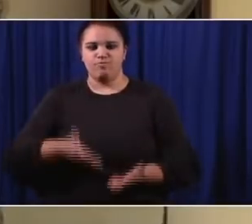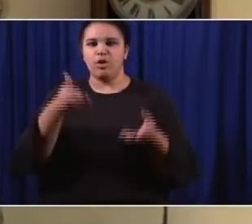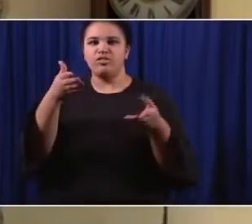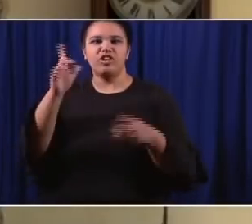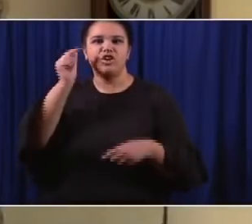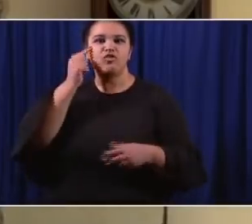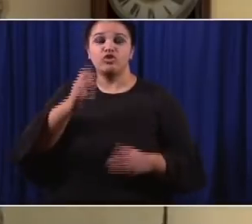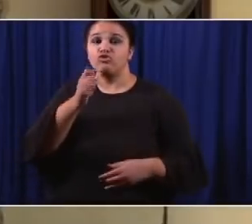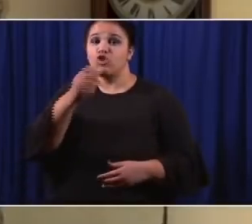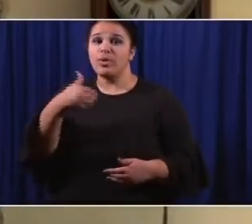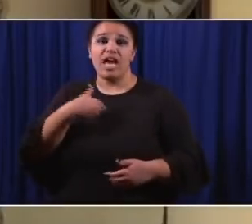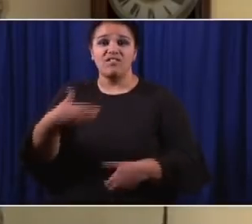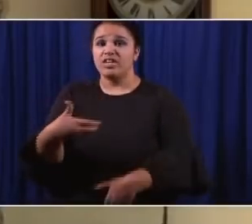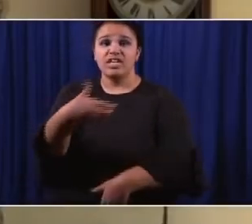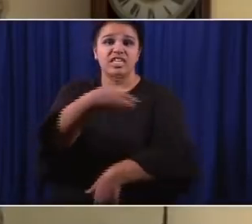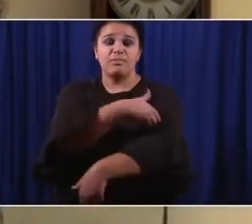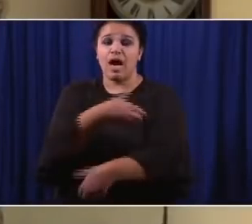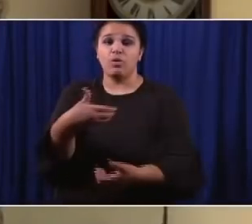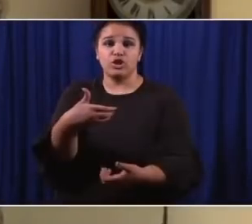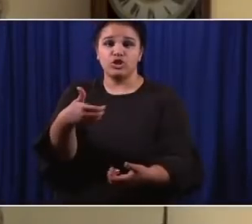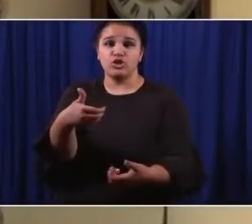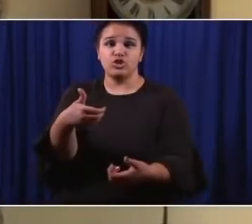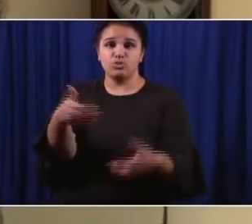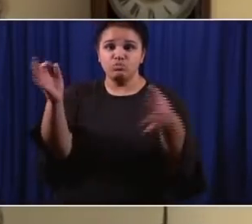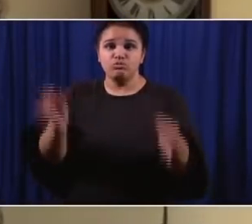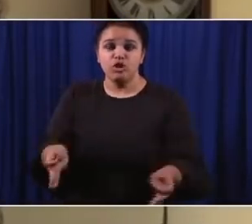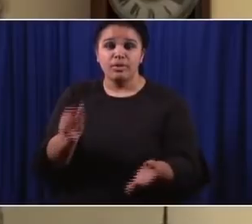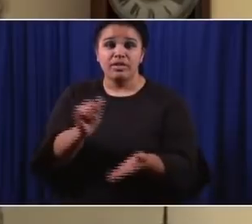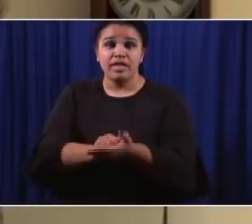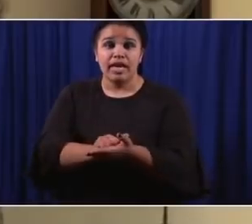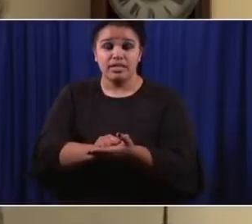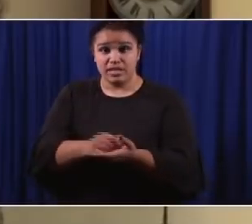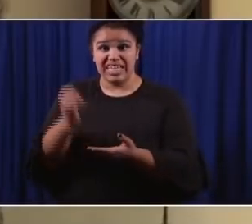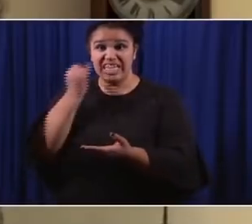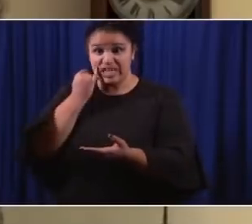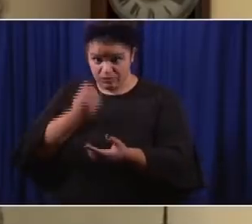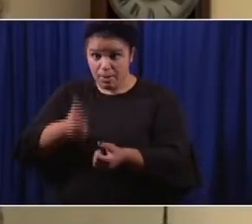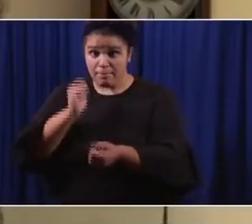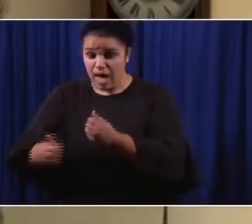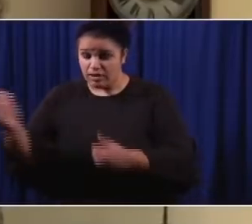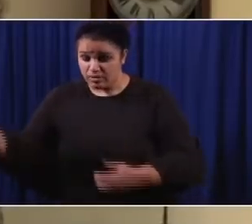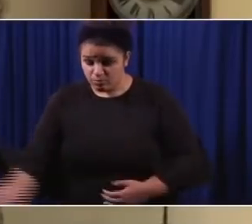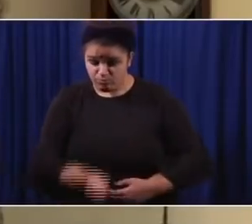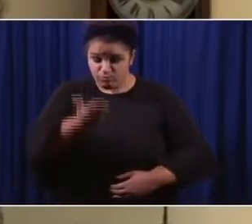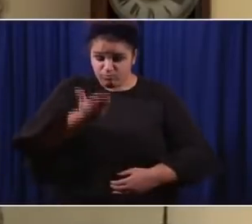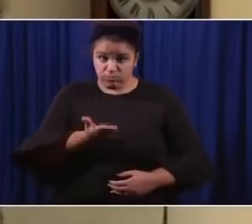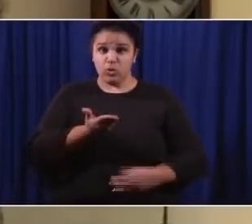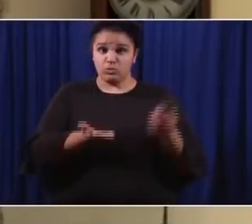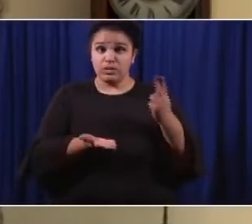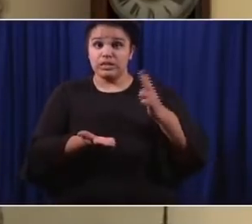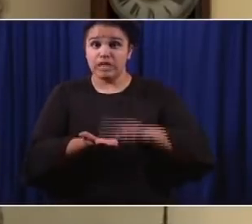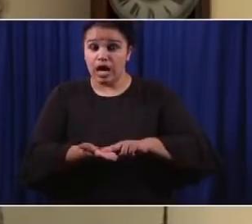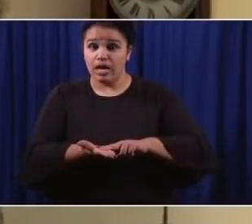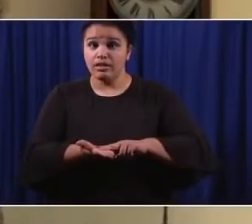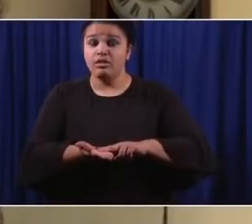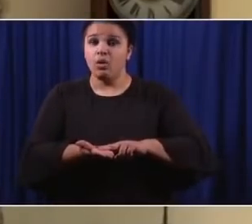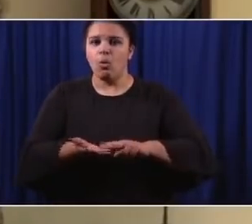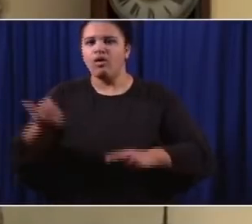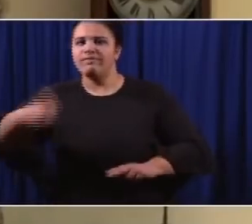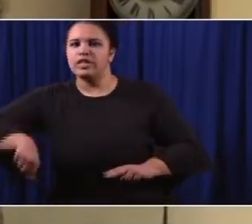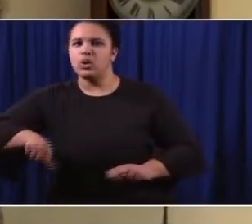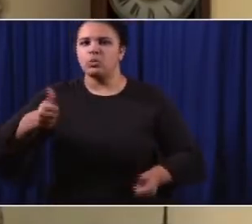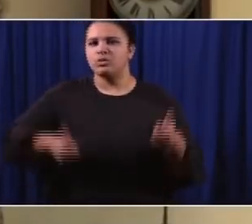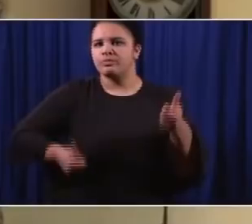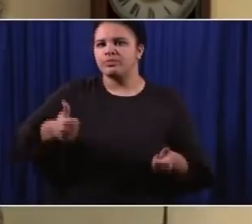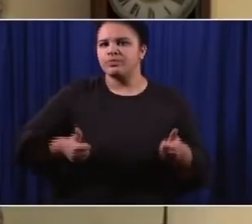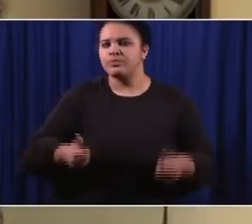desk? Well, the people who voted for this bill, the members of the Senate, are my friends.